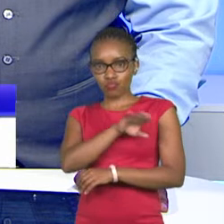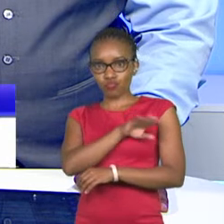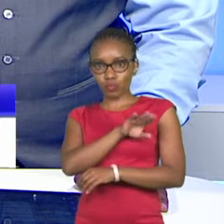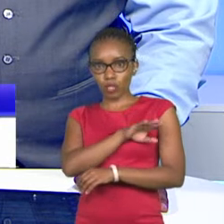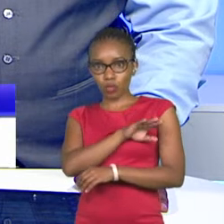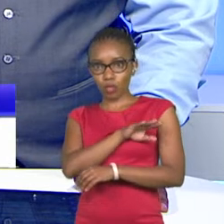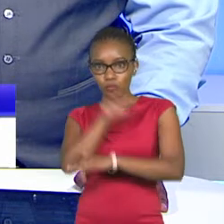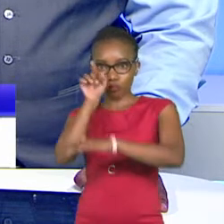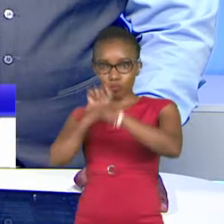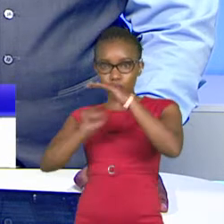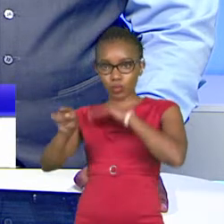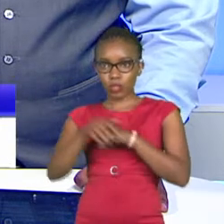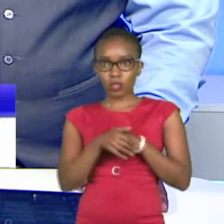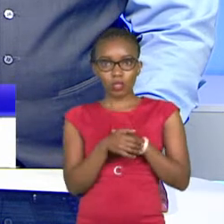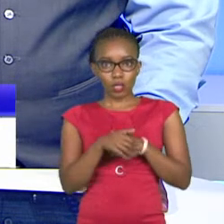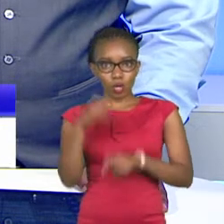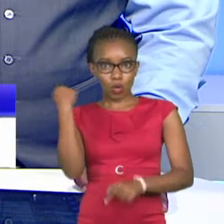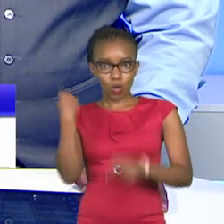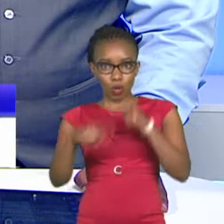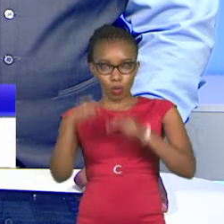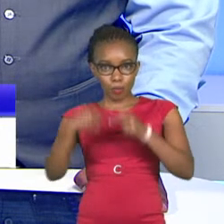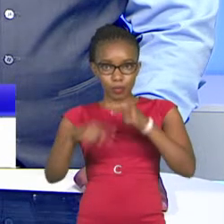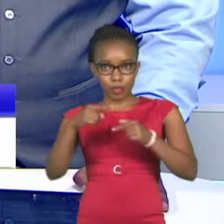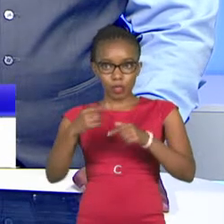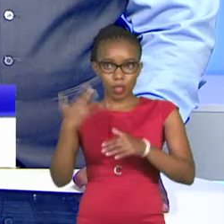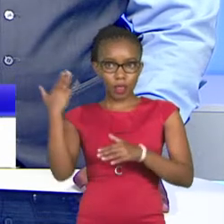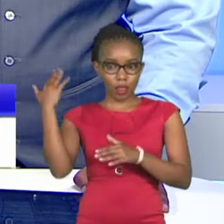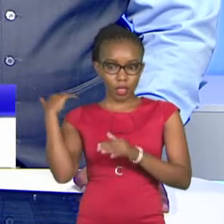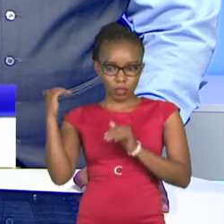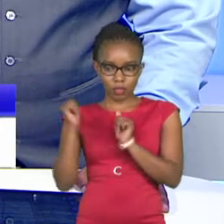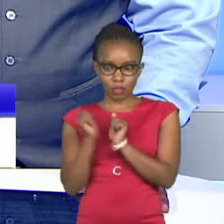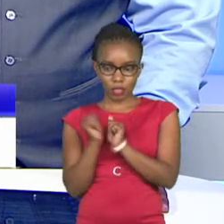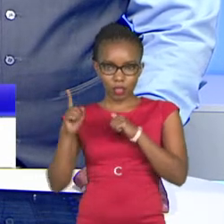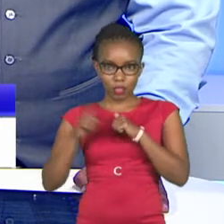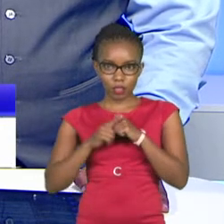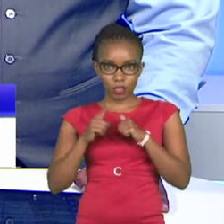The clubs go head-to-head in the Champions League last 16 at Camp Nou on Tuesday.